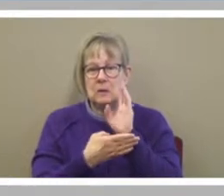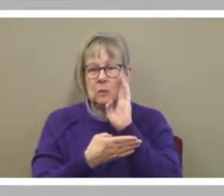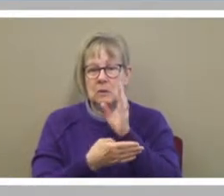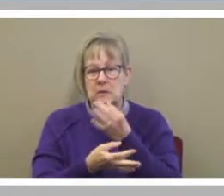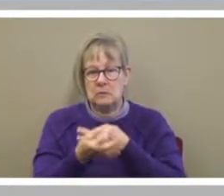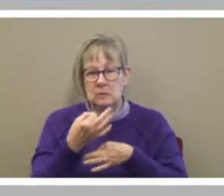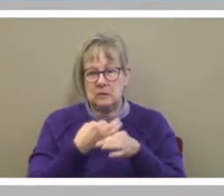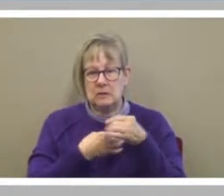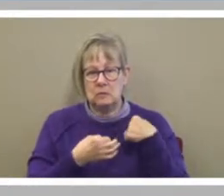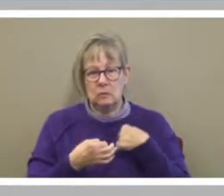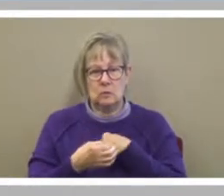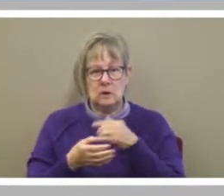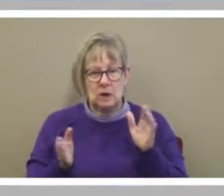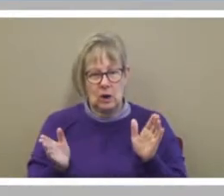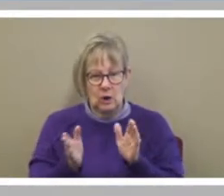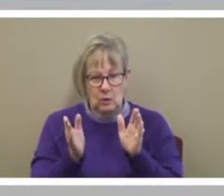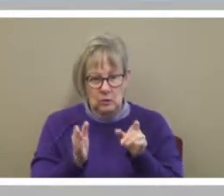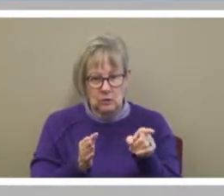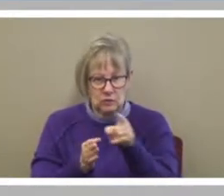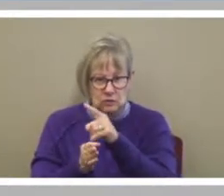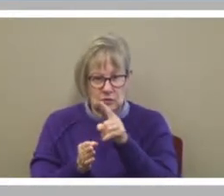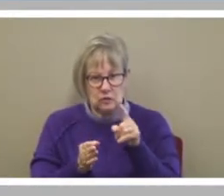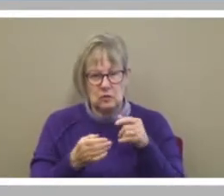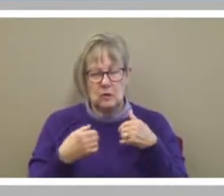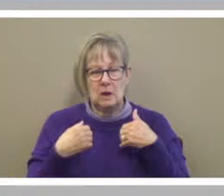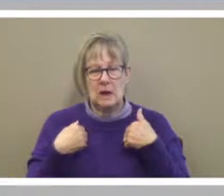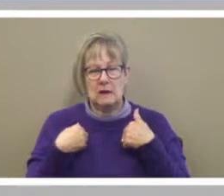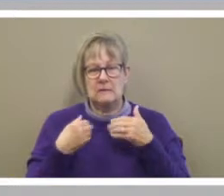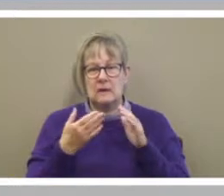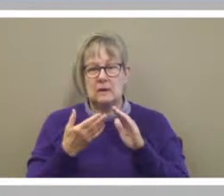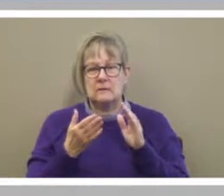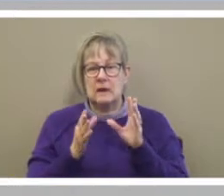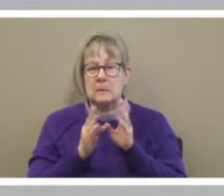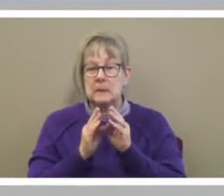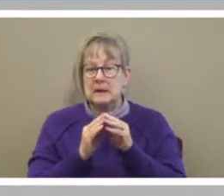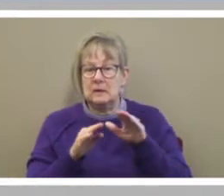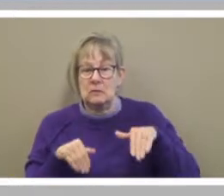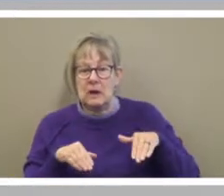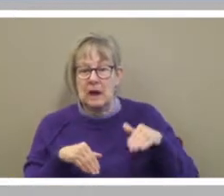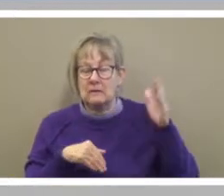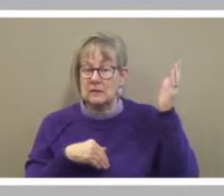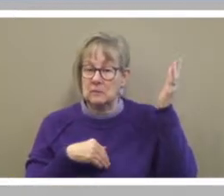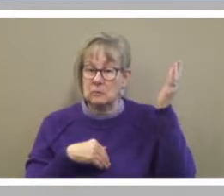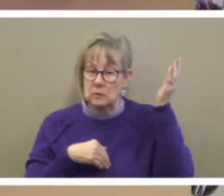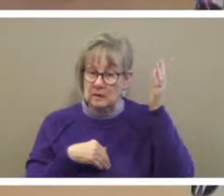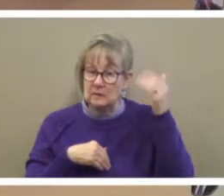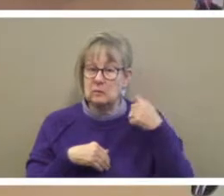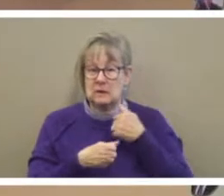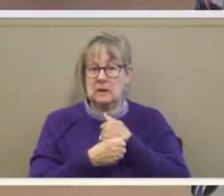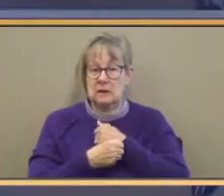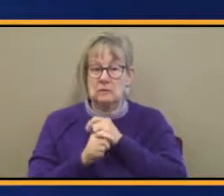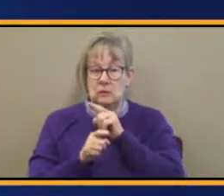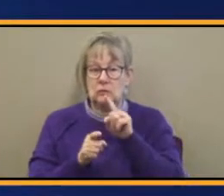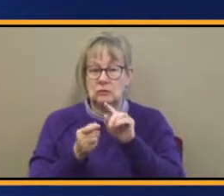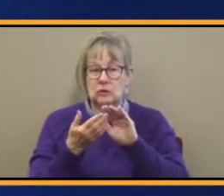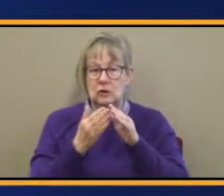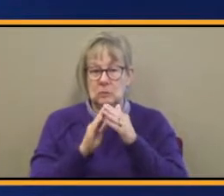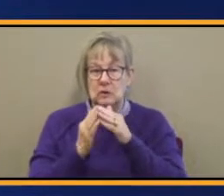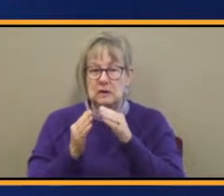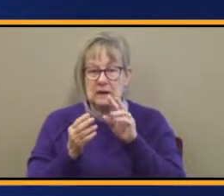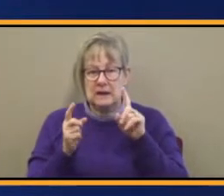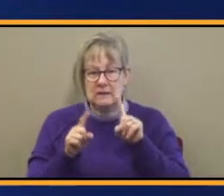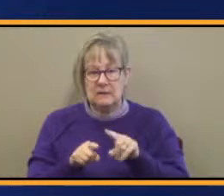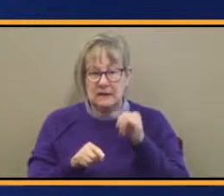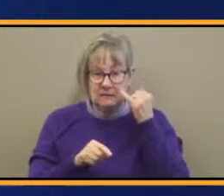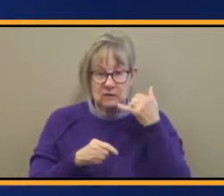encourage you all, if you all have a community event or a meeting and we haven't presented, then we would love to be there. If you have a community event that you think we should be